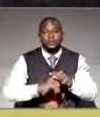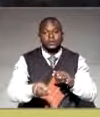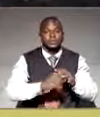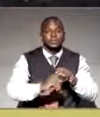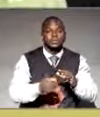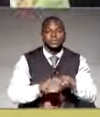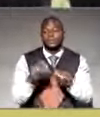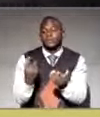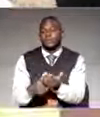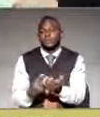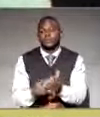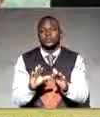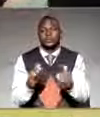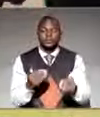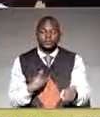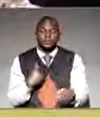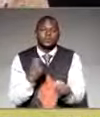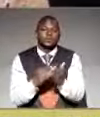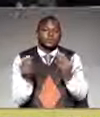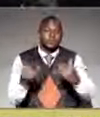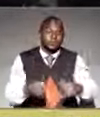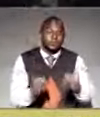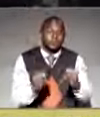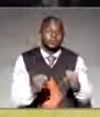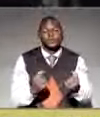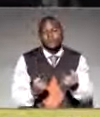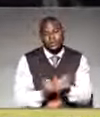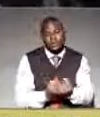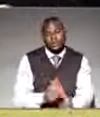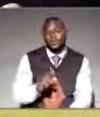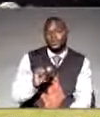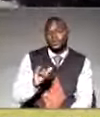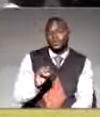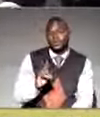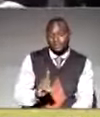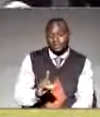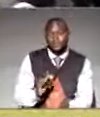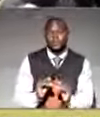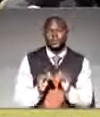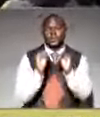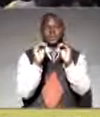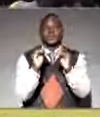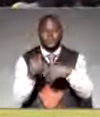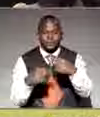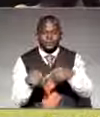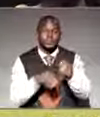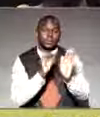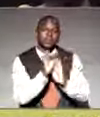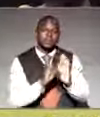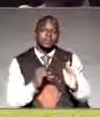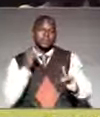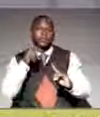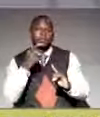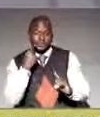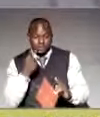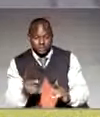refugees in Uganda. Implemented by AFSI Foundation with support from USAID, Graduating to Resilience program aims at ensuring